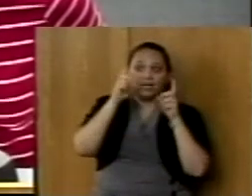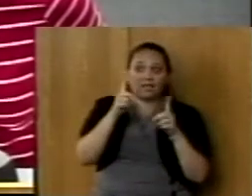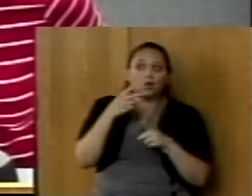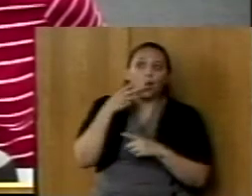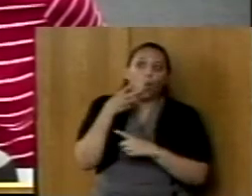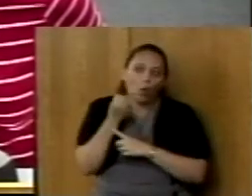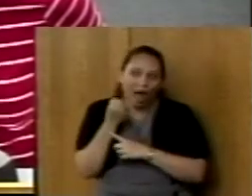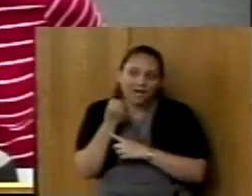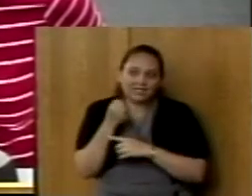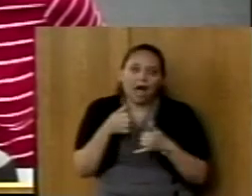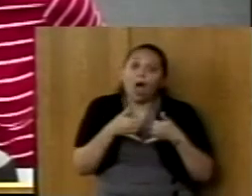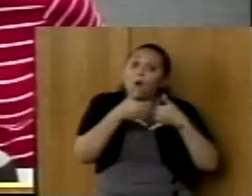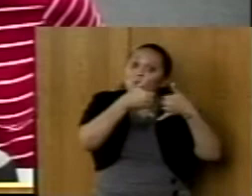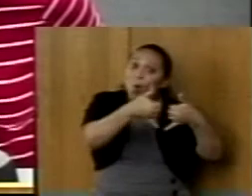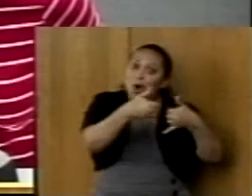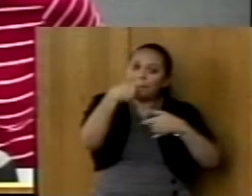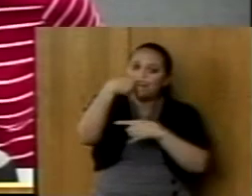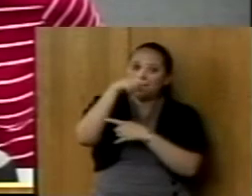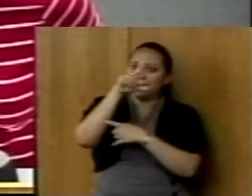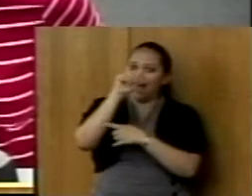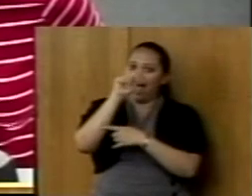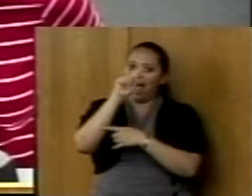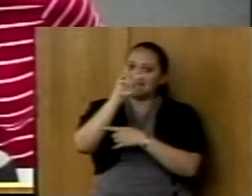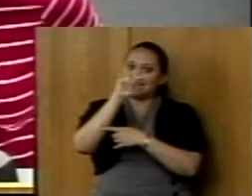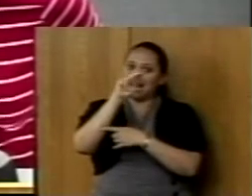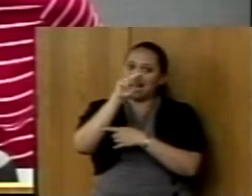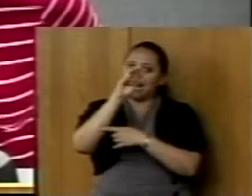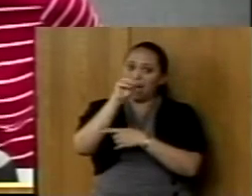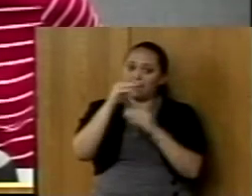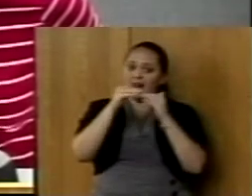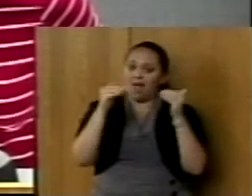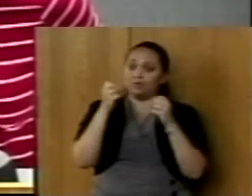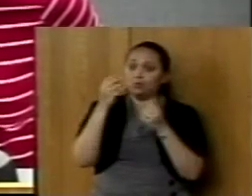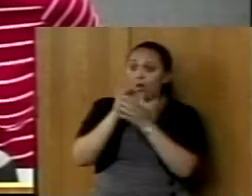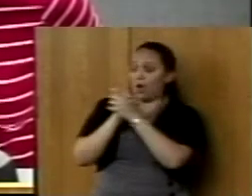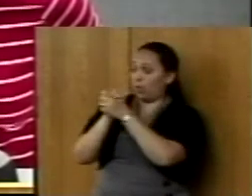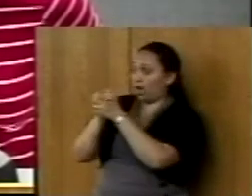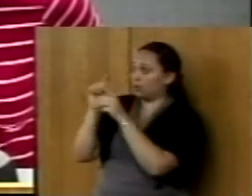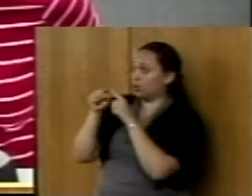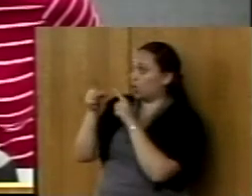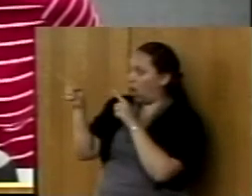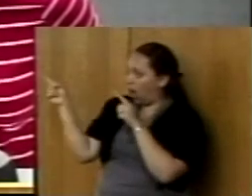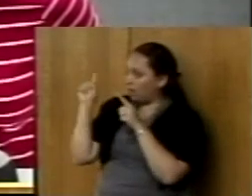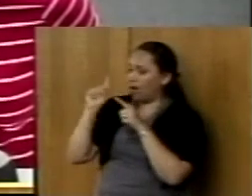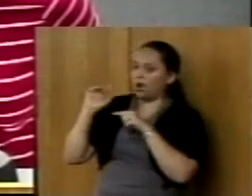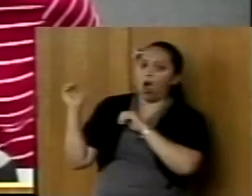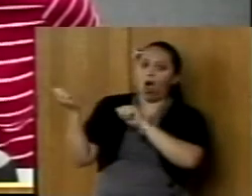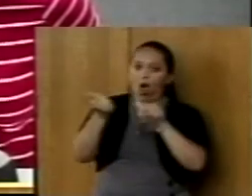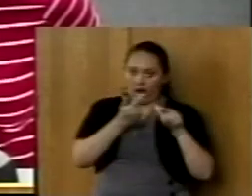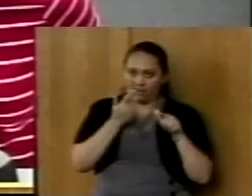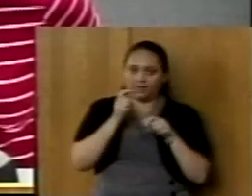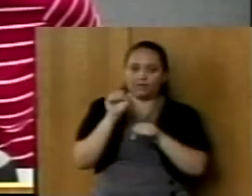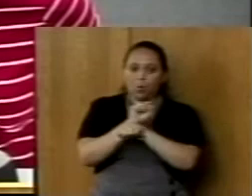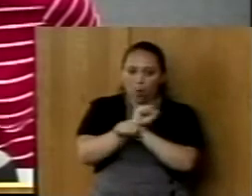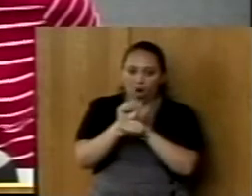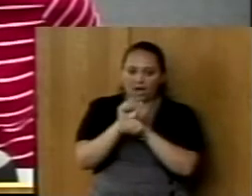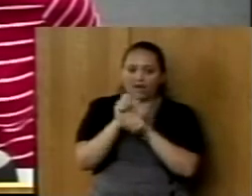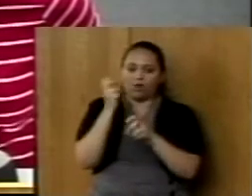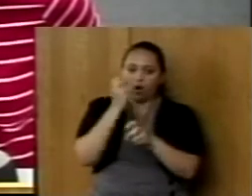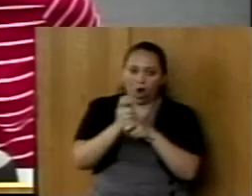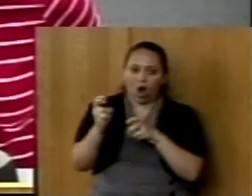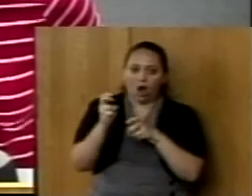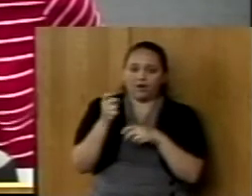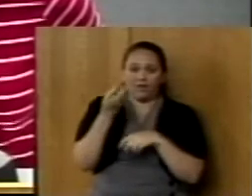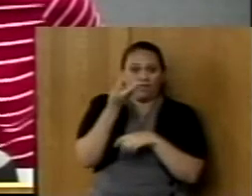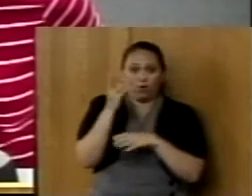was awarded platinum levels. So congratulations to you all and to all of us for working very hard. One of the very few